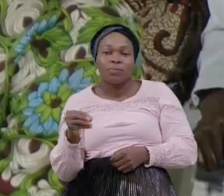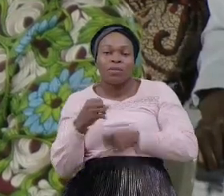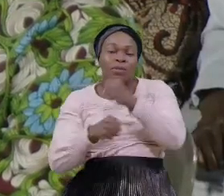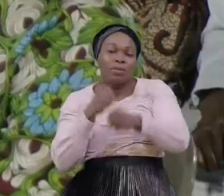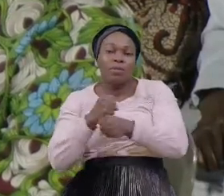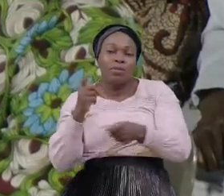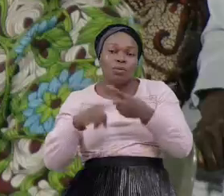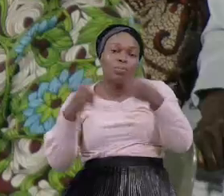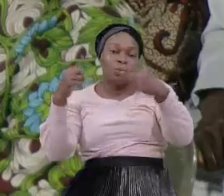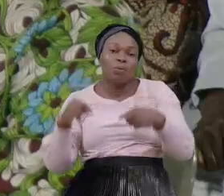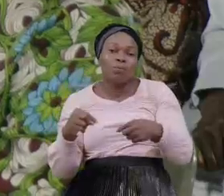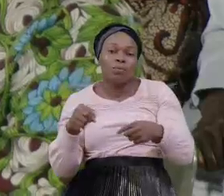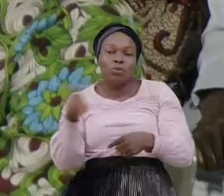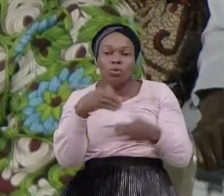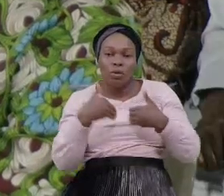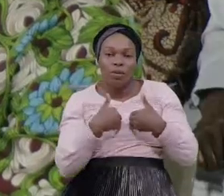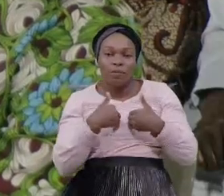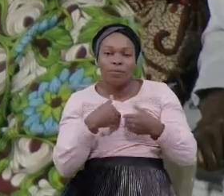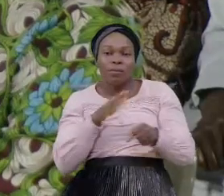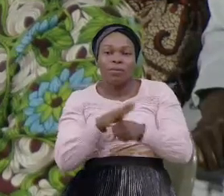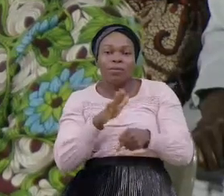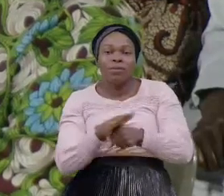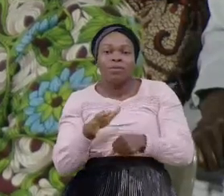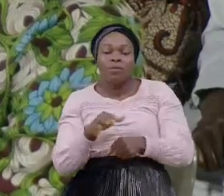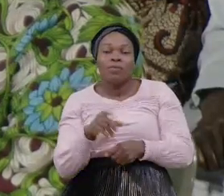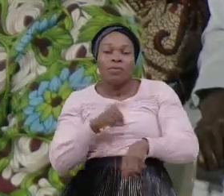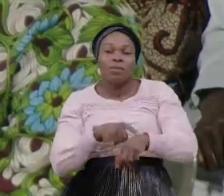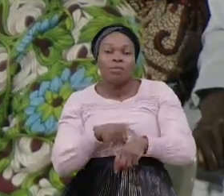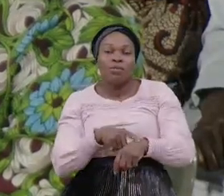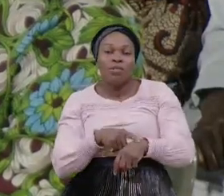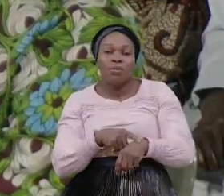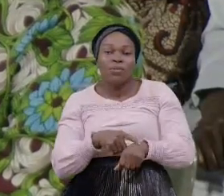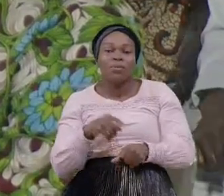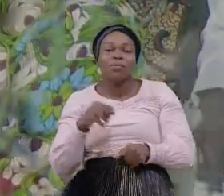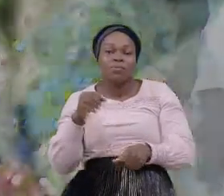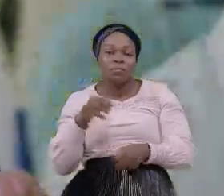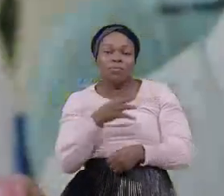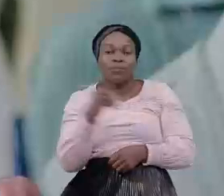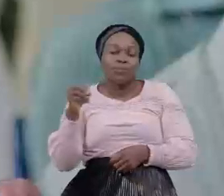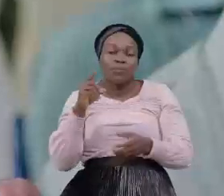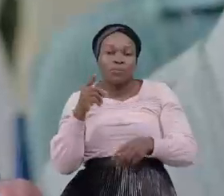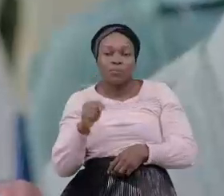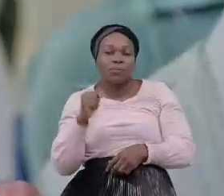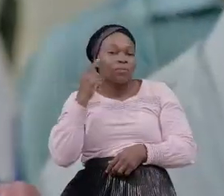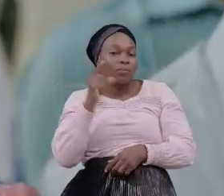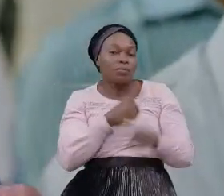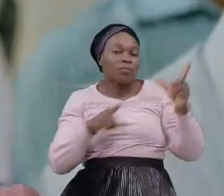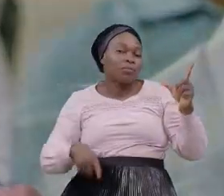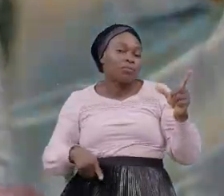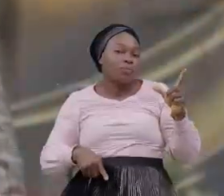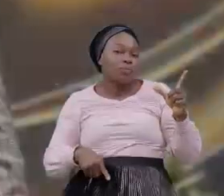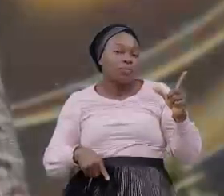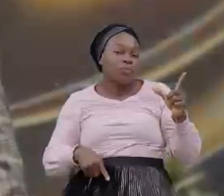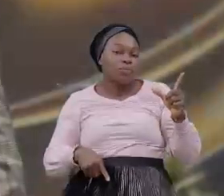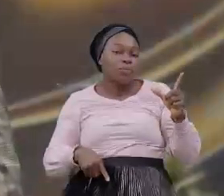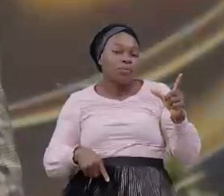time, enough weeks, enough months, enough years to do what the